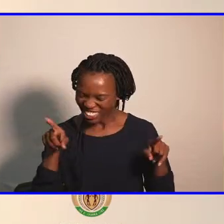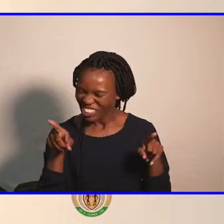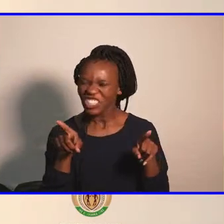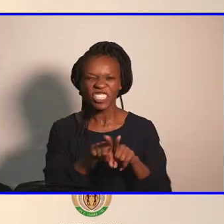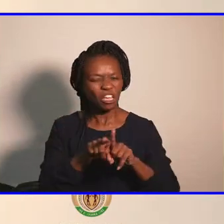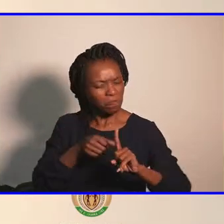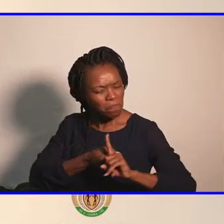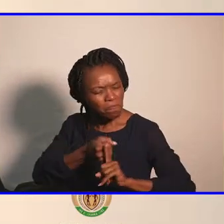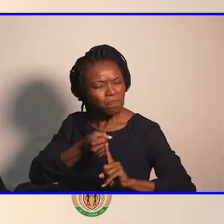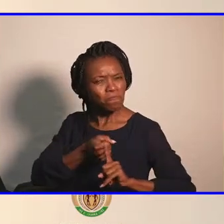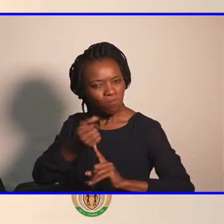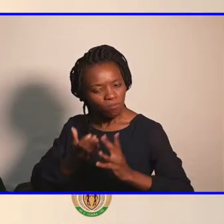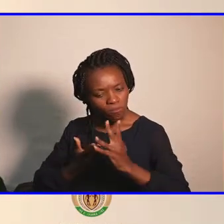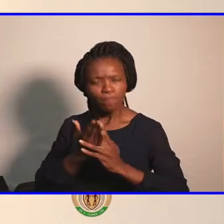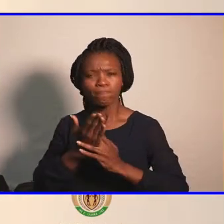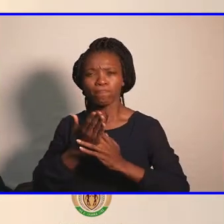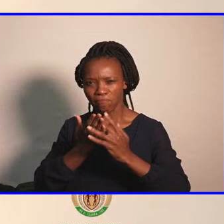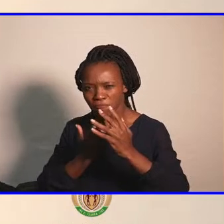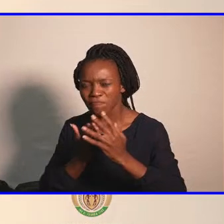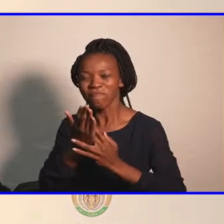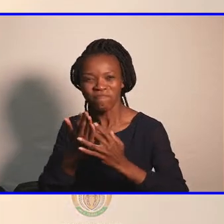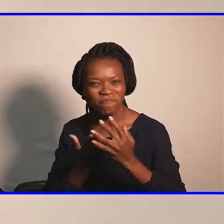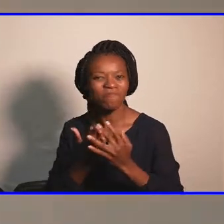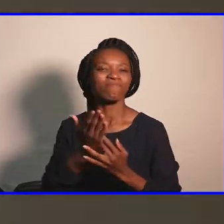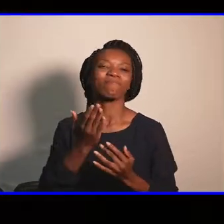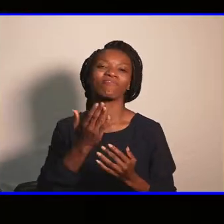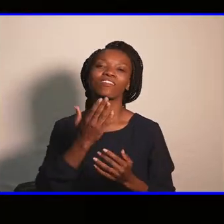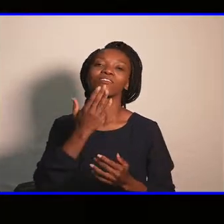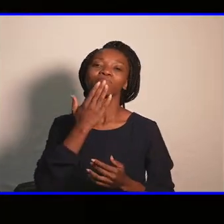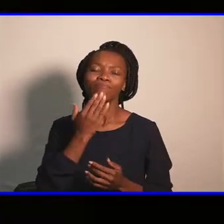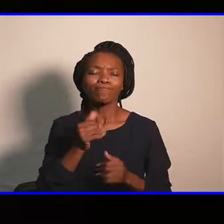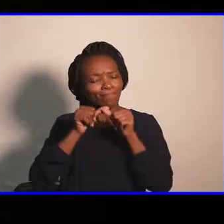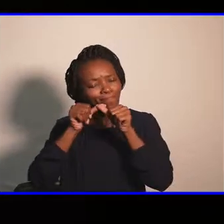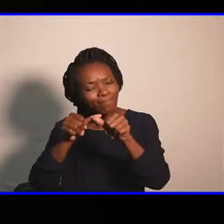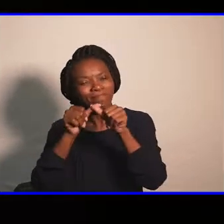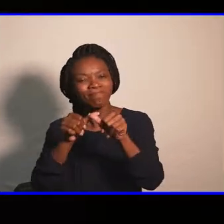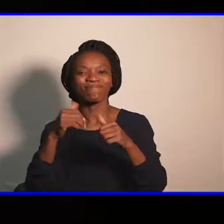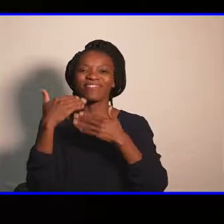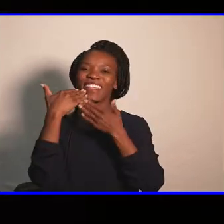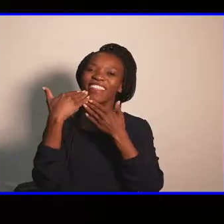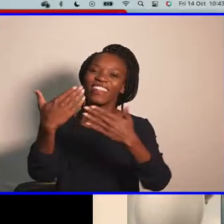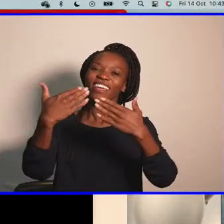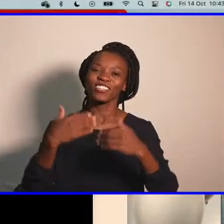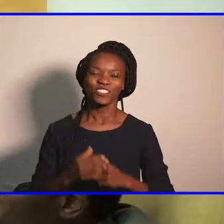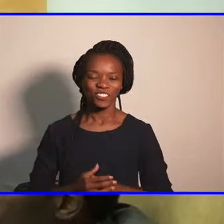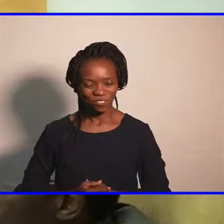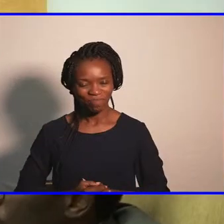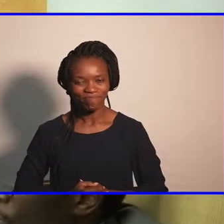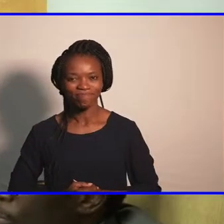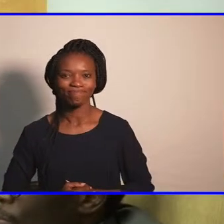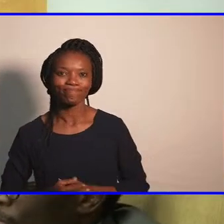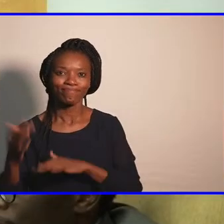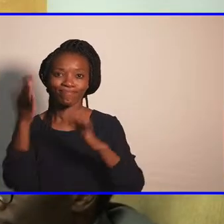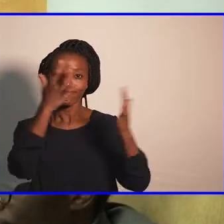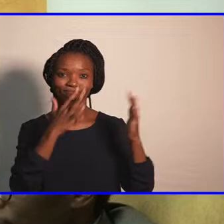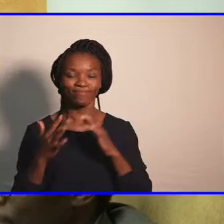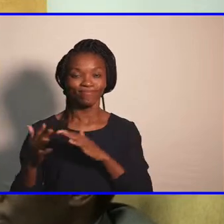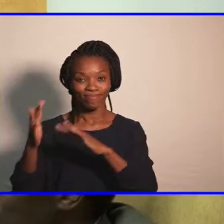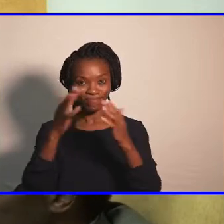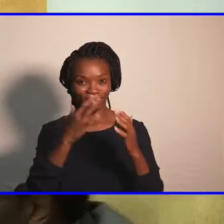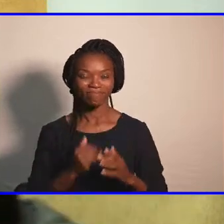resilience. Long may it continue. Thank you.